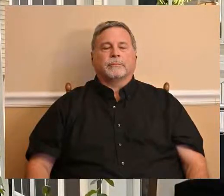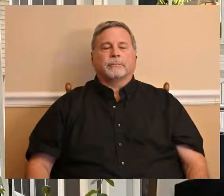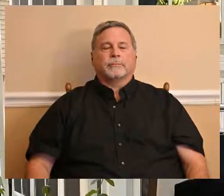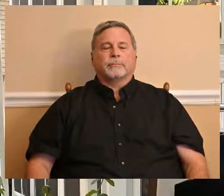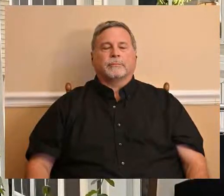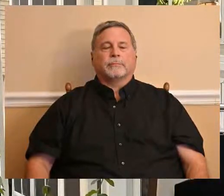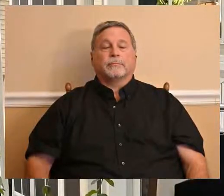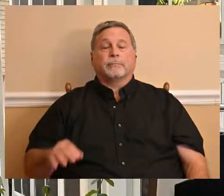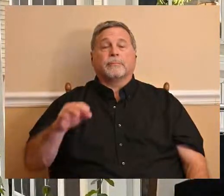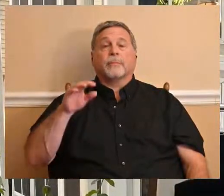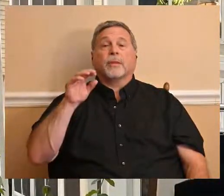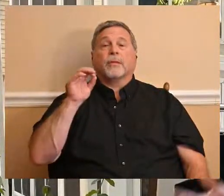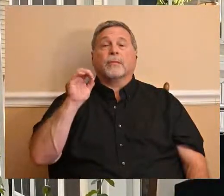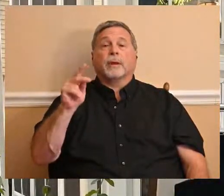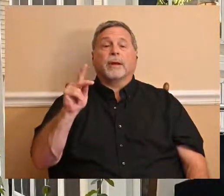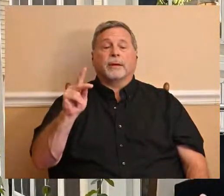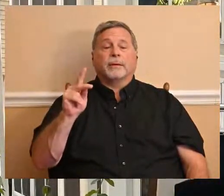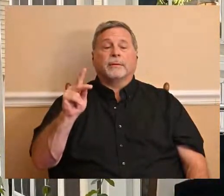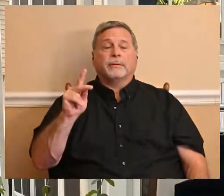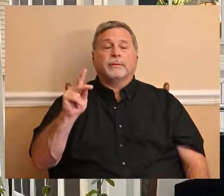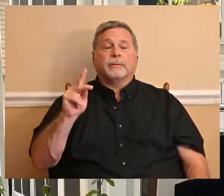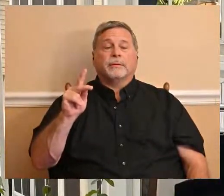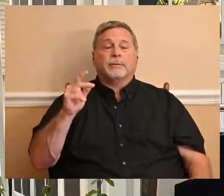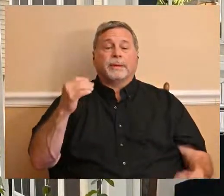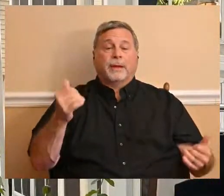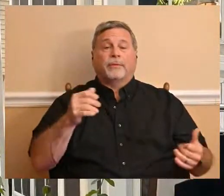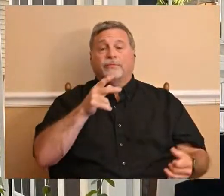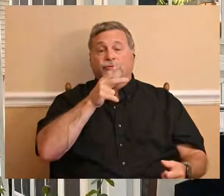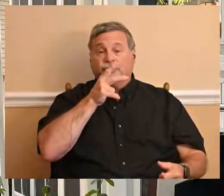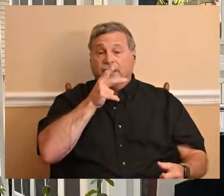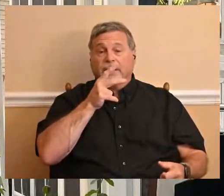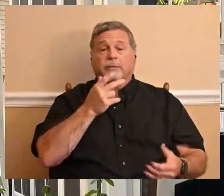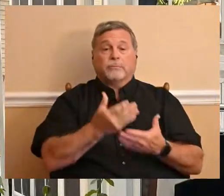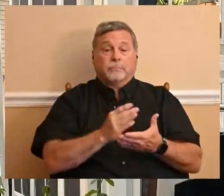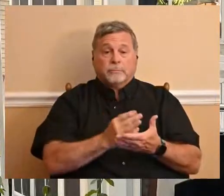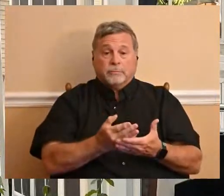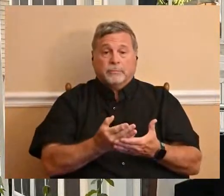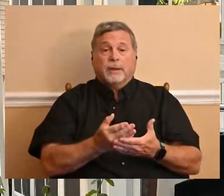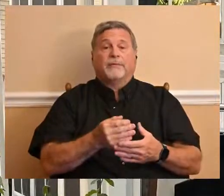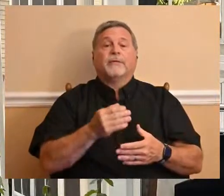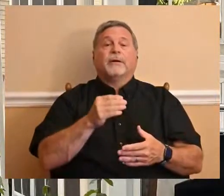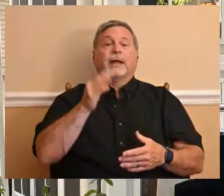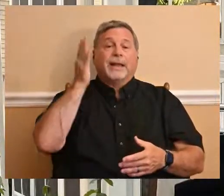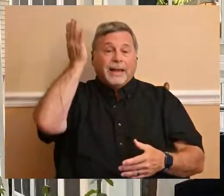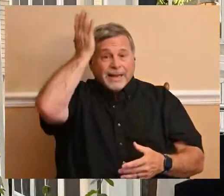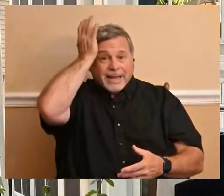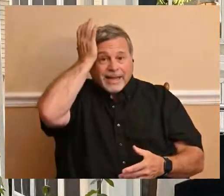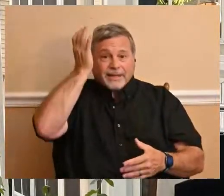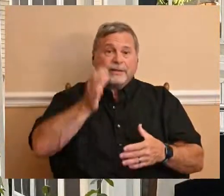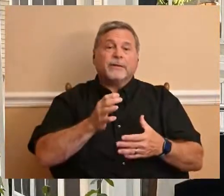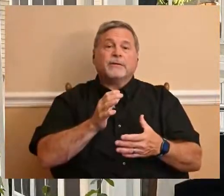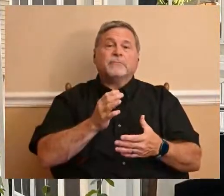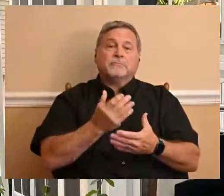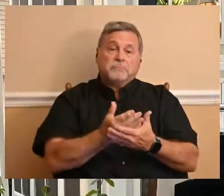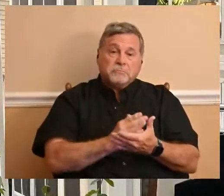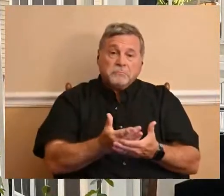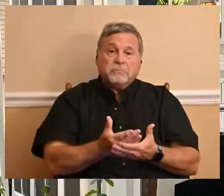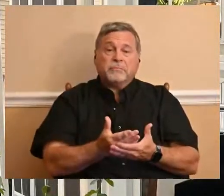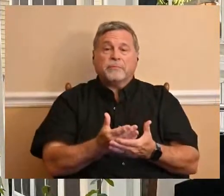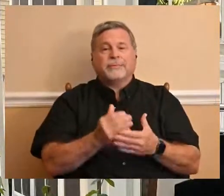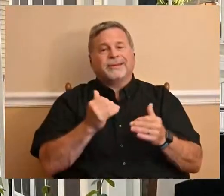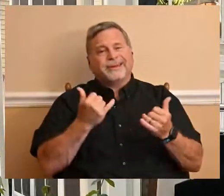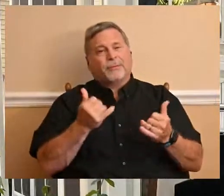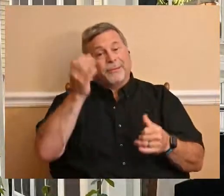Okay, so we've got the chicken on the grill, we got the lettuce on the grill. Now with the lettuce, you don't want to let